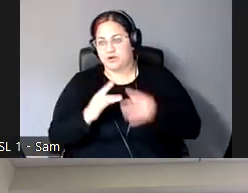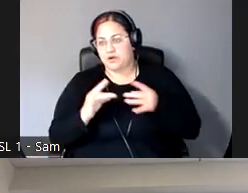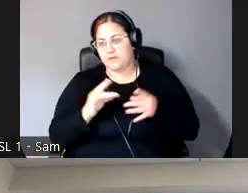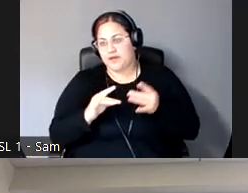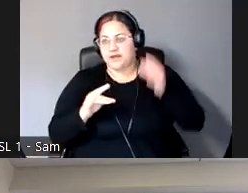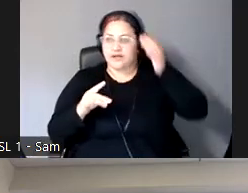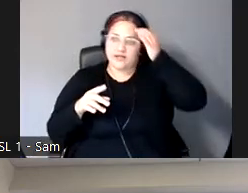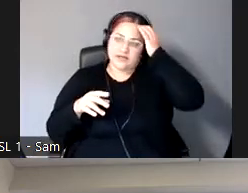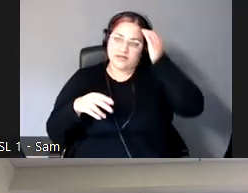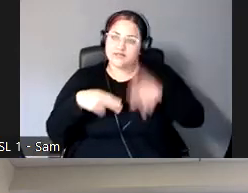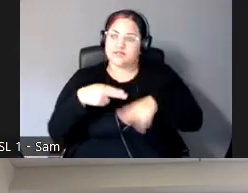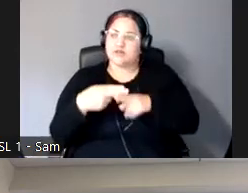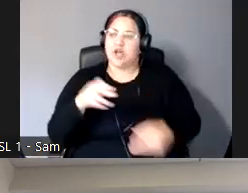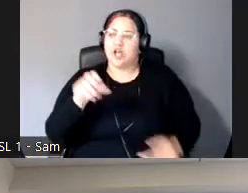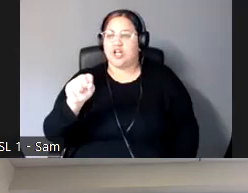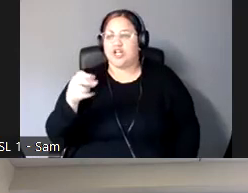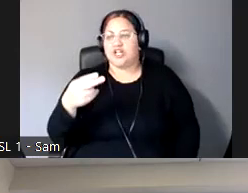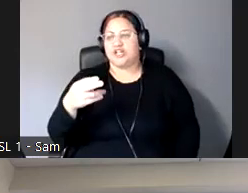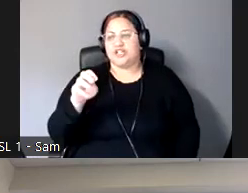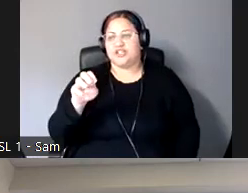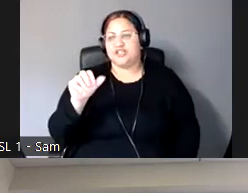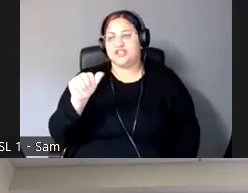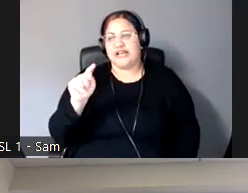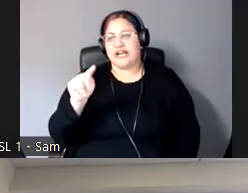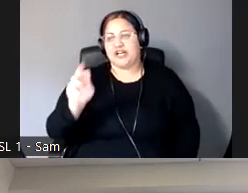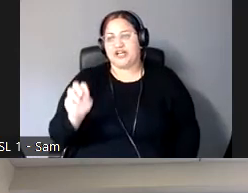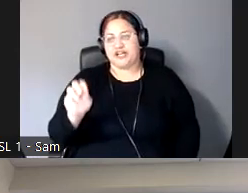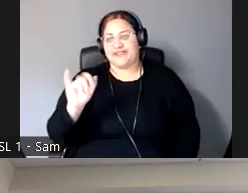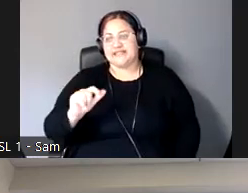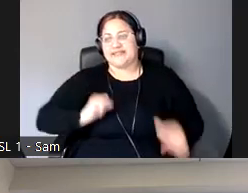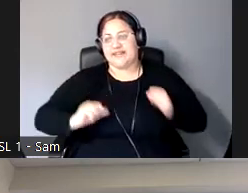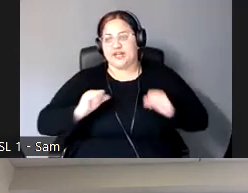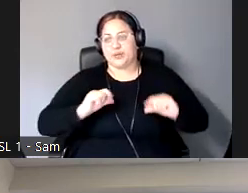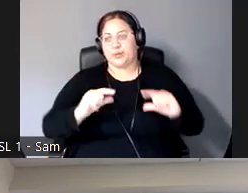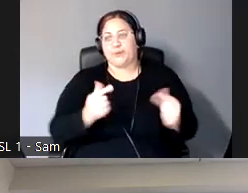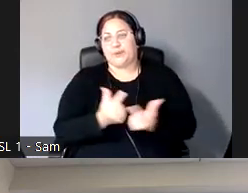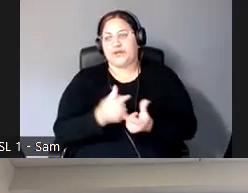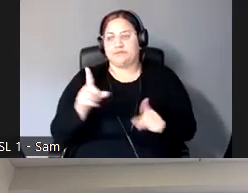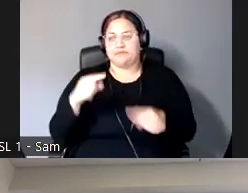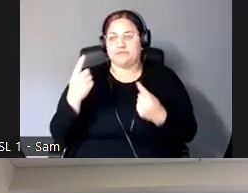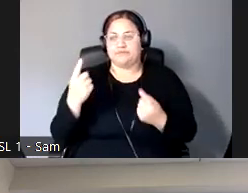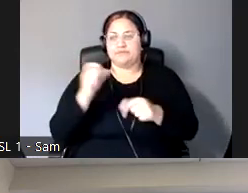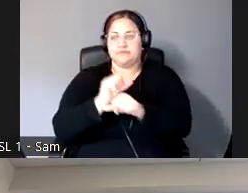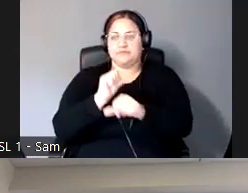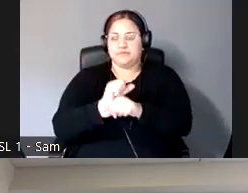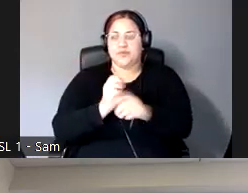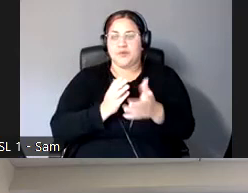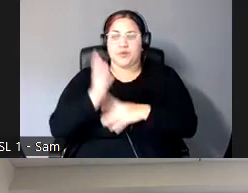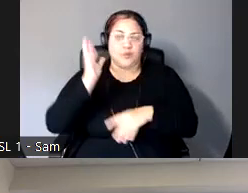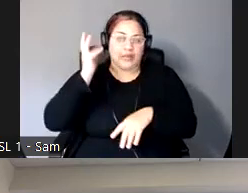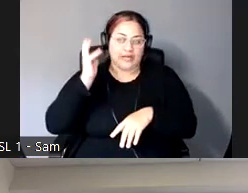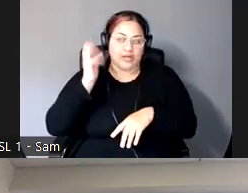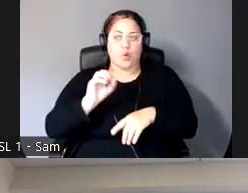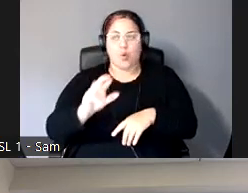called Sheater, where there's a theater group that has been doing some work through radio, live